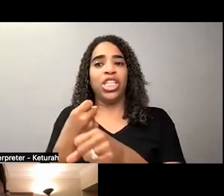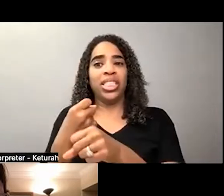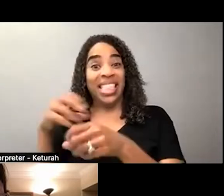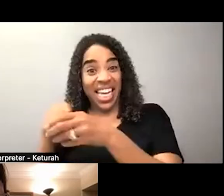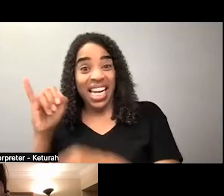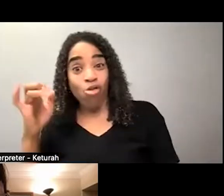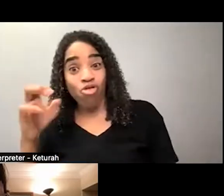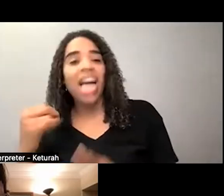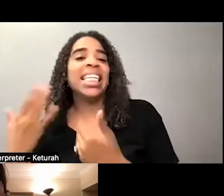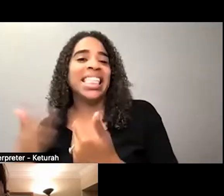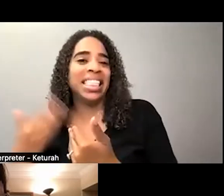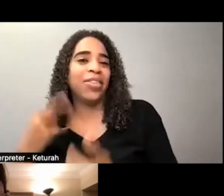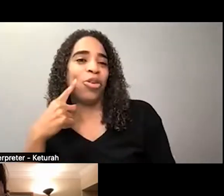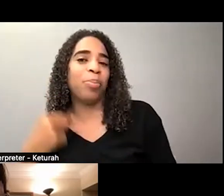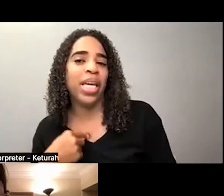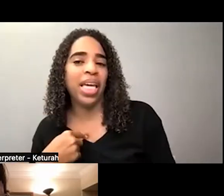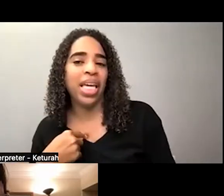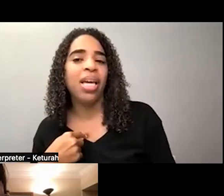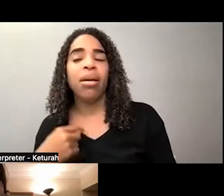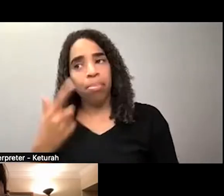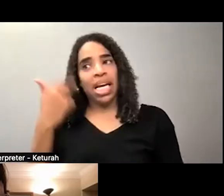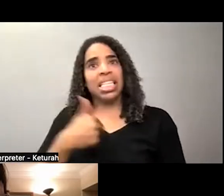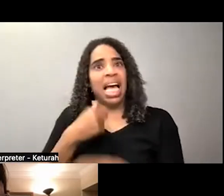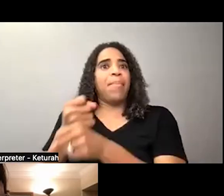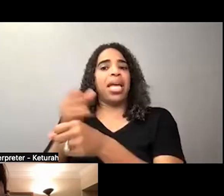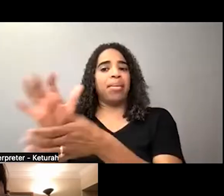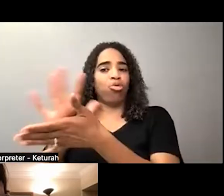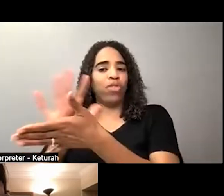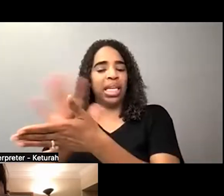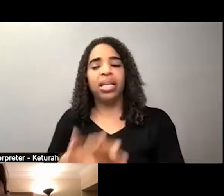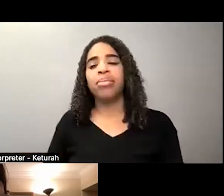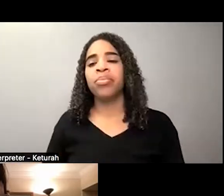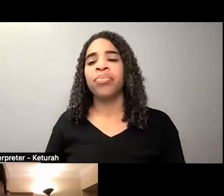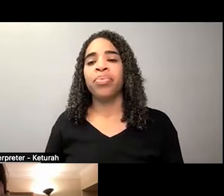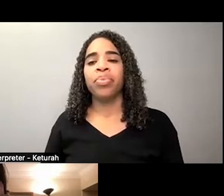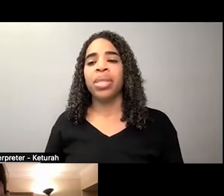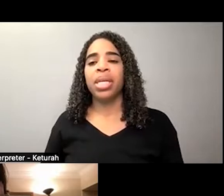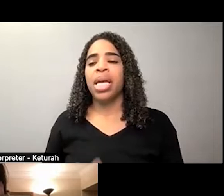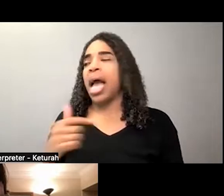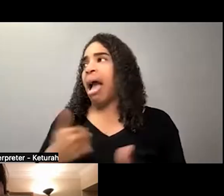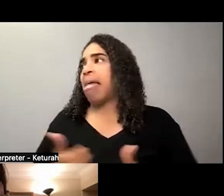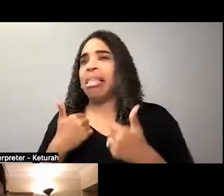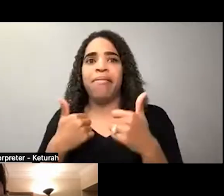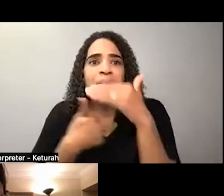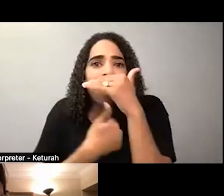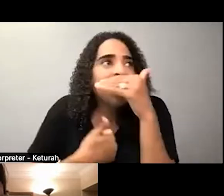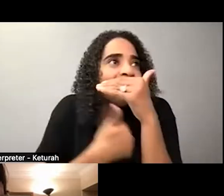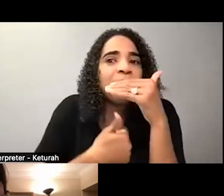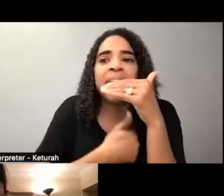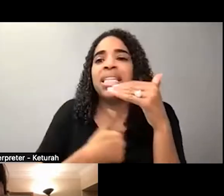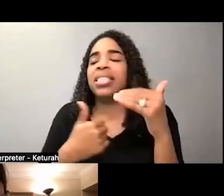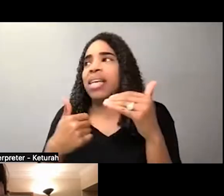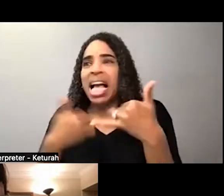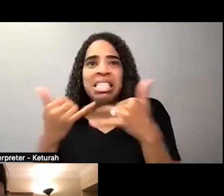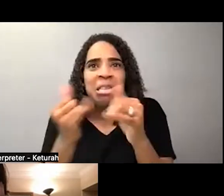me, like, because I made movies, even if I didn't have, I was living in a basement, but I was making movies.